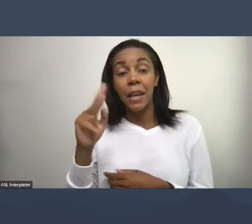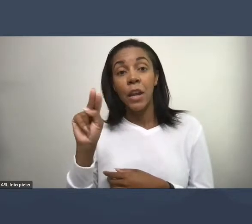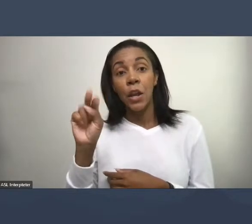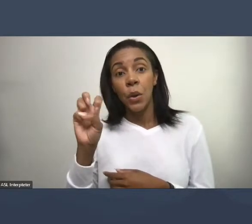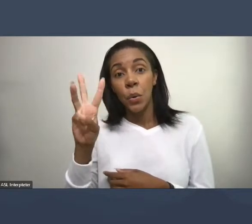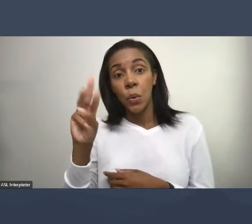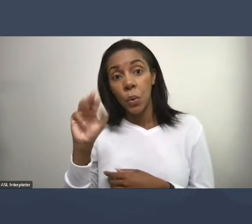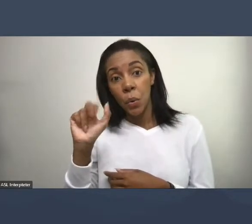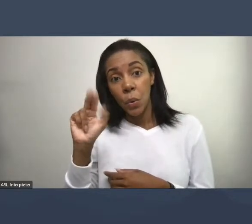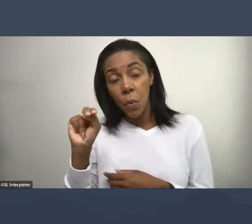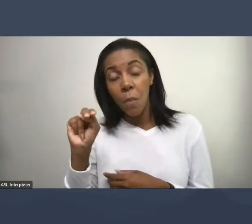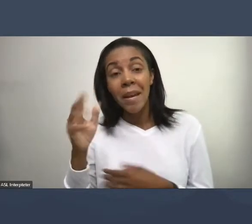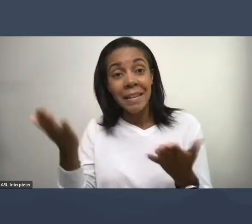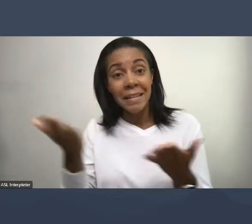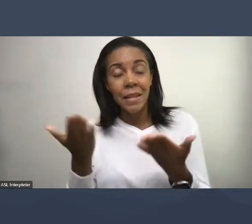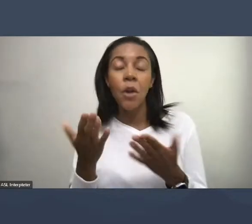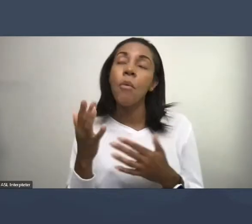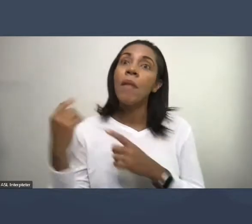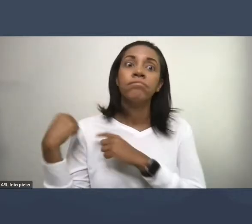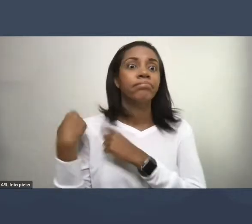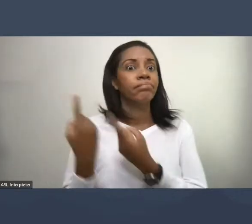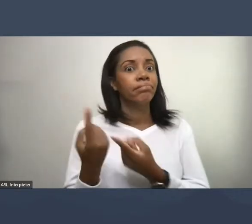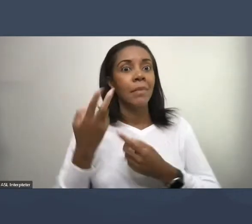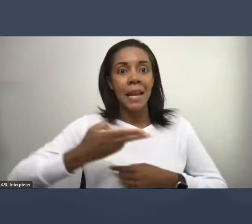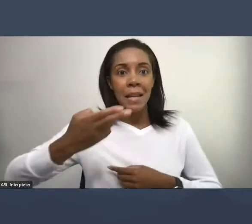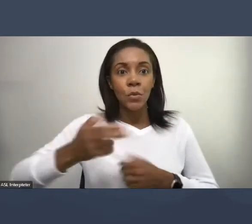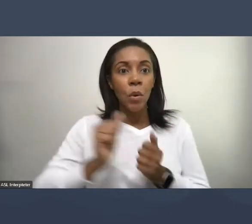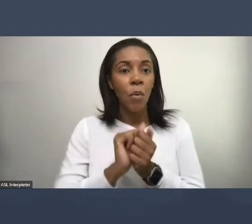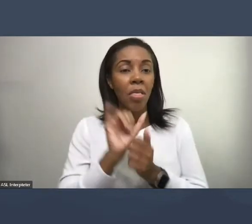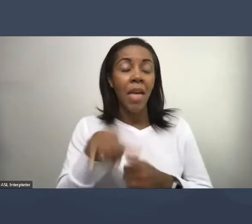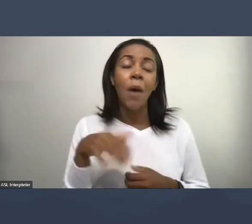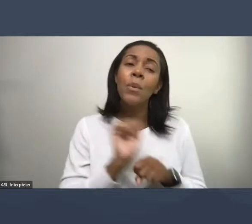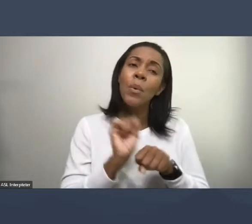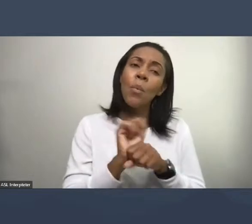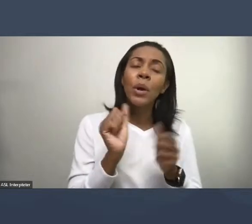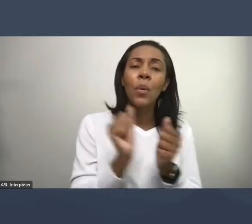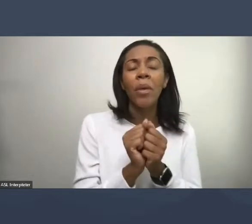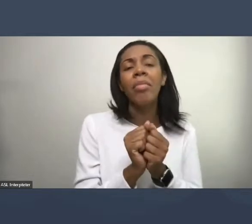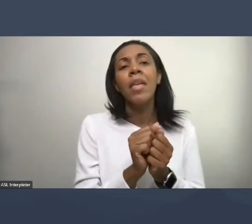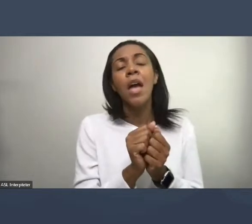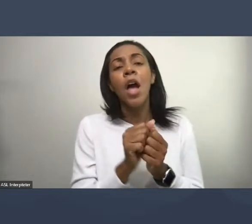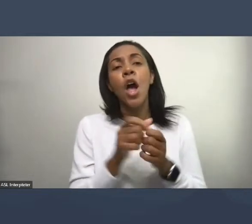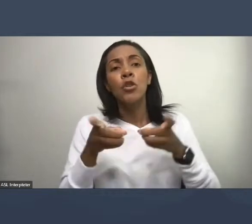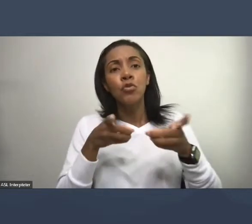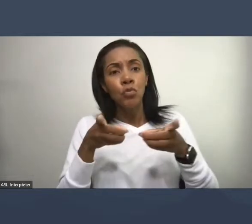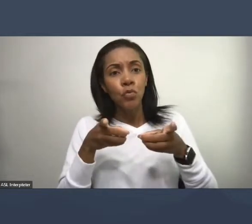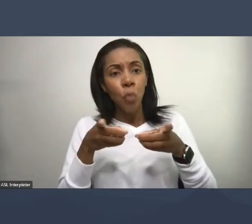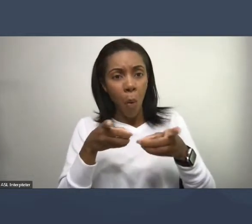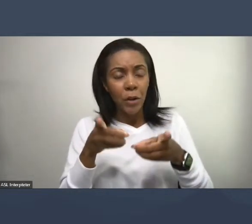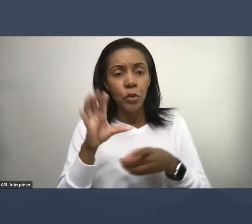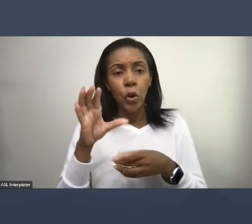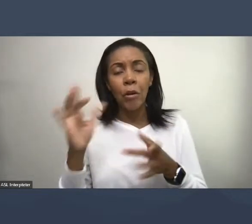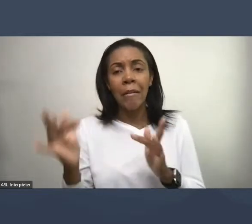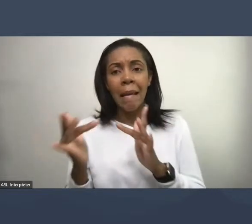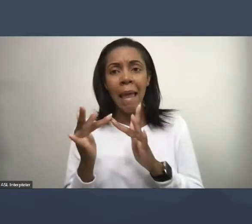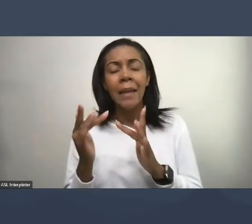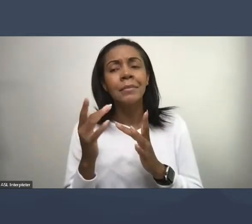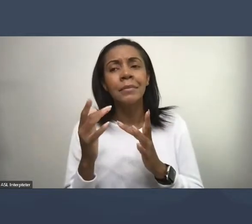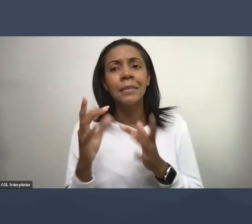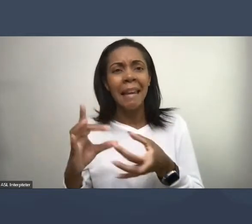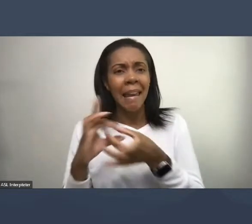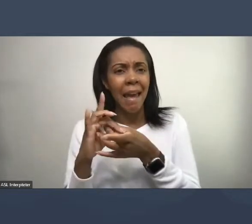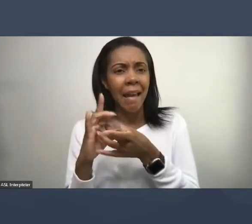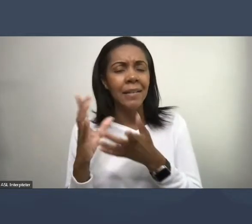have been trying to work, of course, with Director Connect and others in Public Works to make sure that we are better